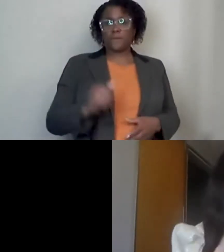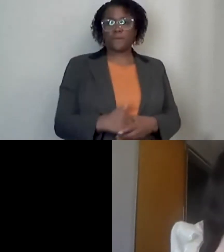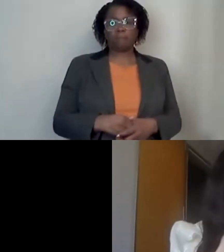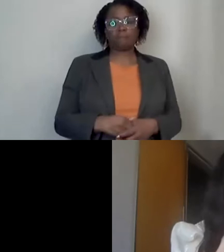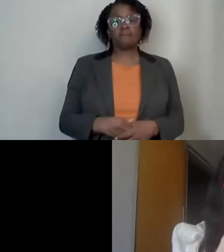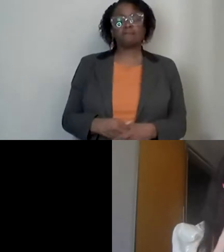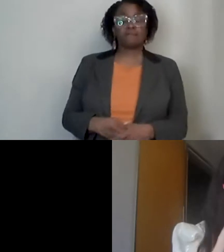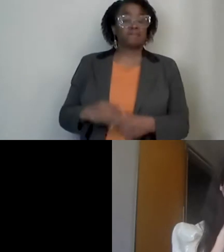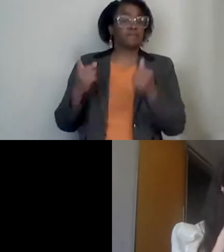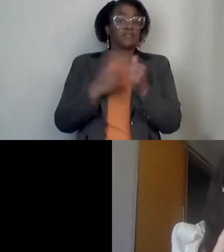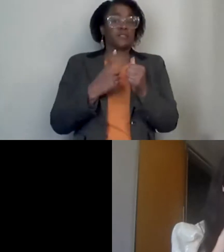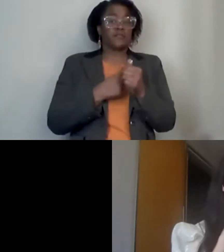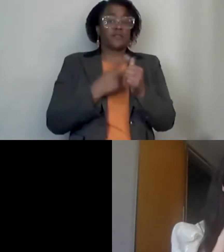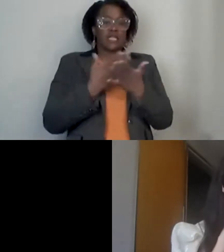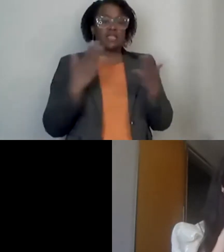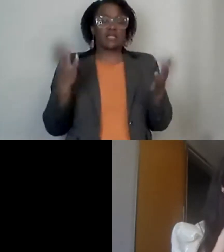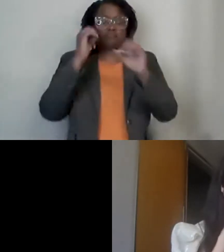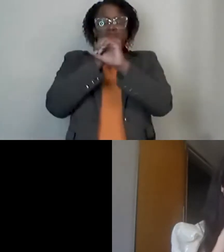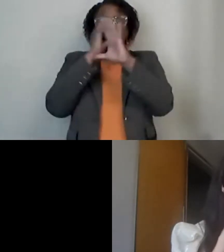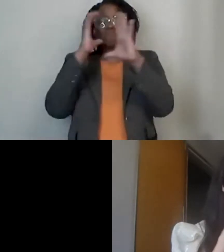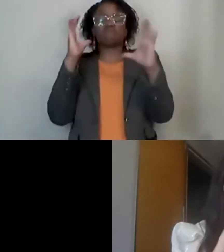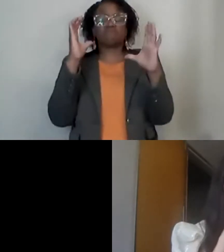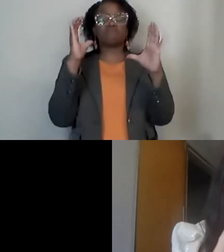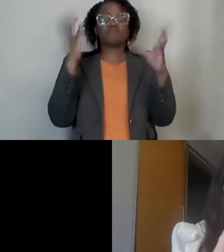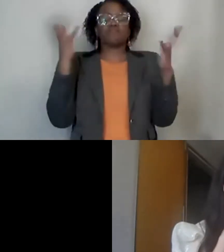Well, the first thing that came to my mind was,